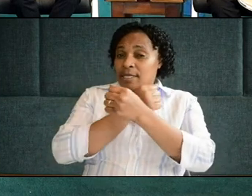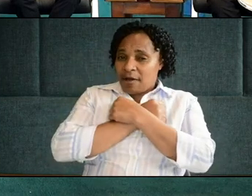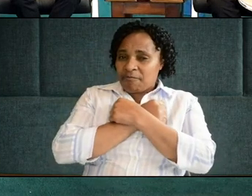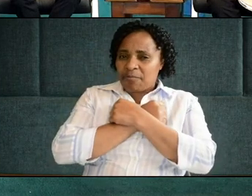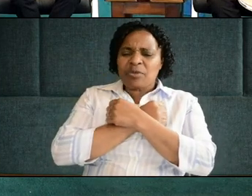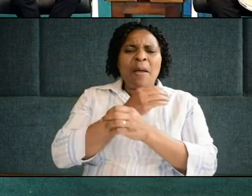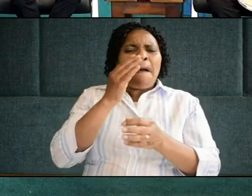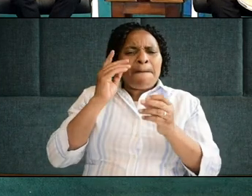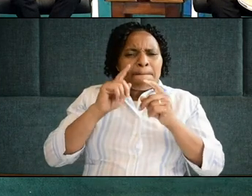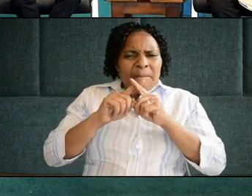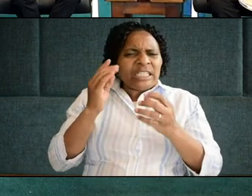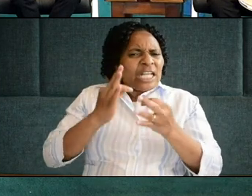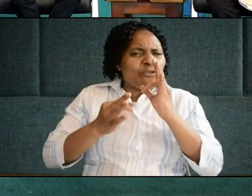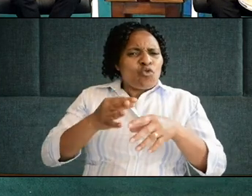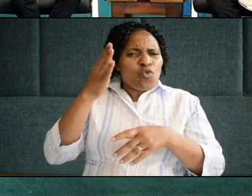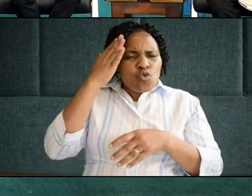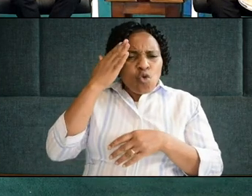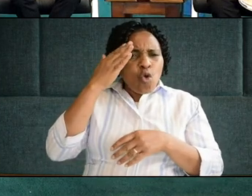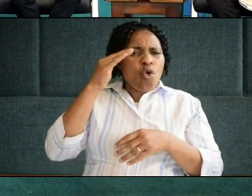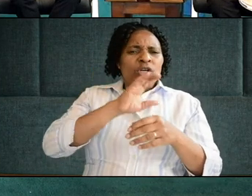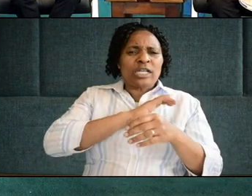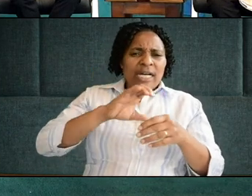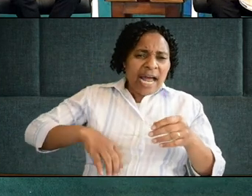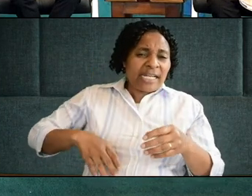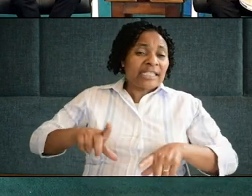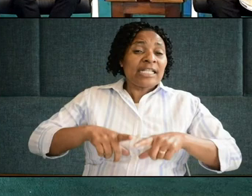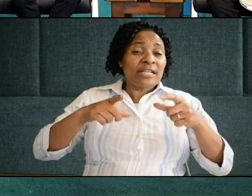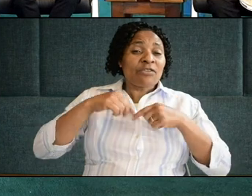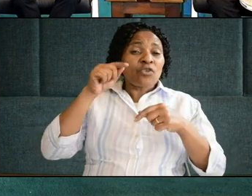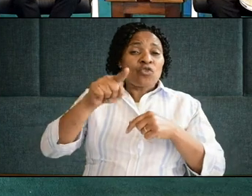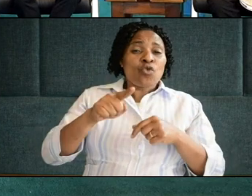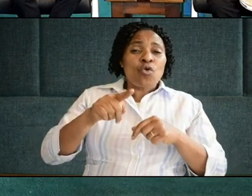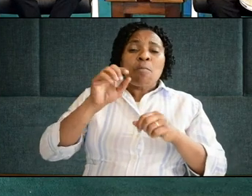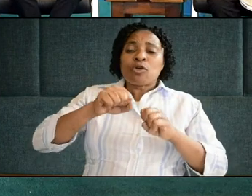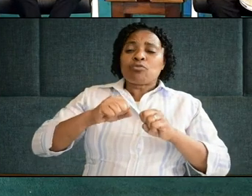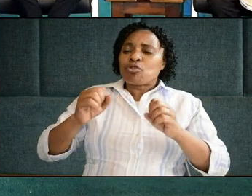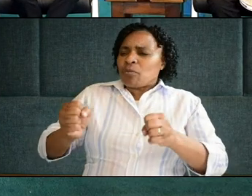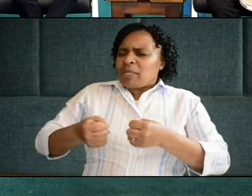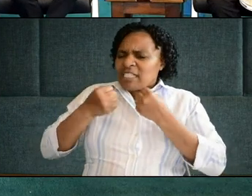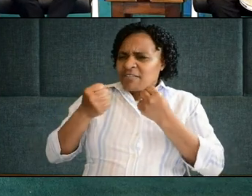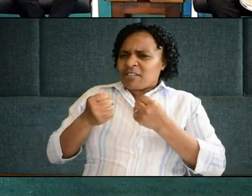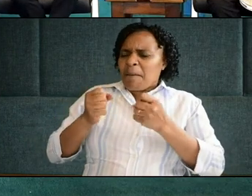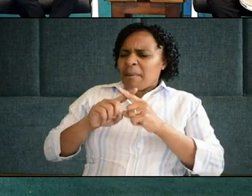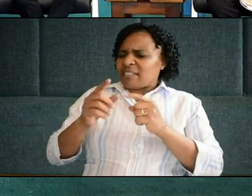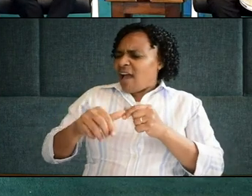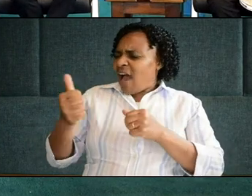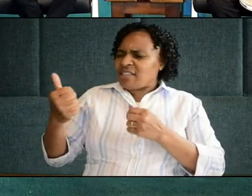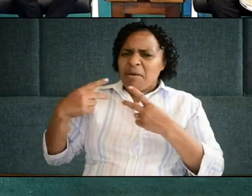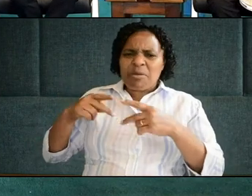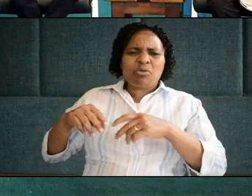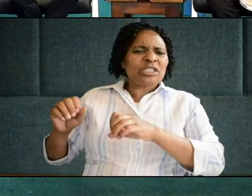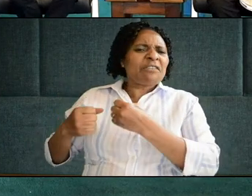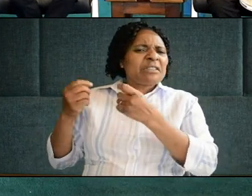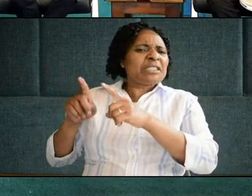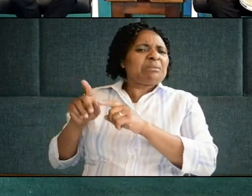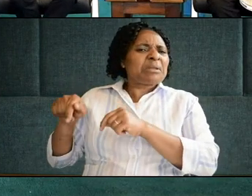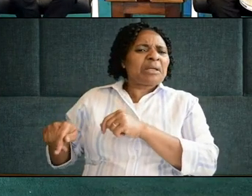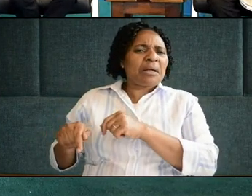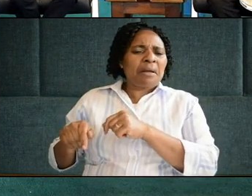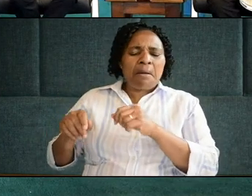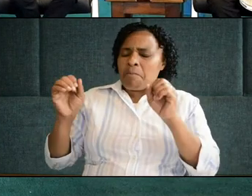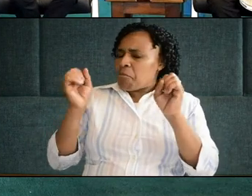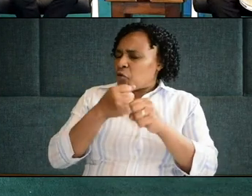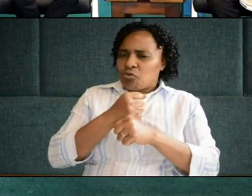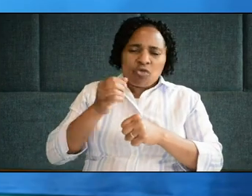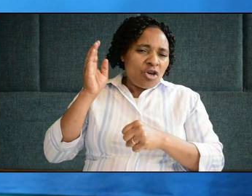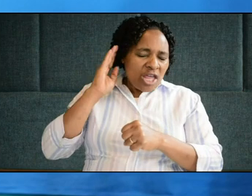is living in you, there is no way you will be saved and not want others to be saved as well. There is no way you'll hear the word